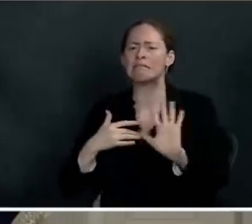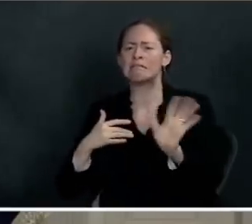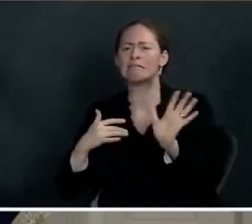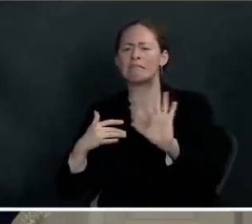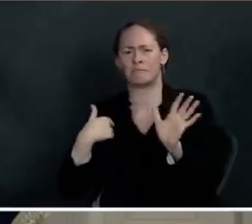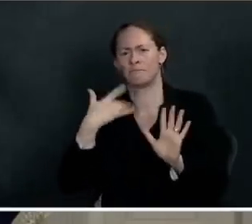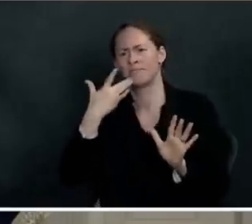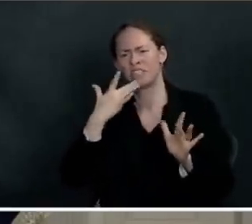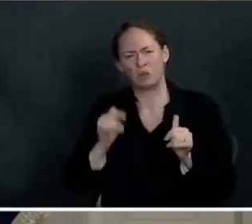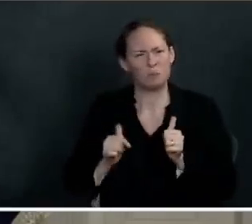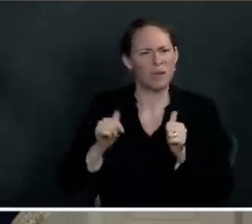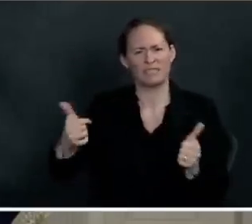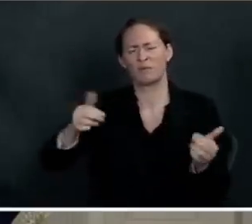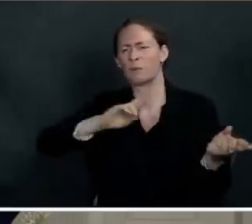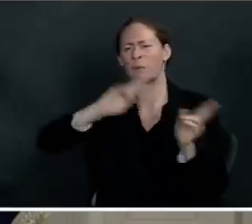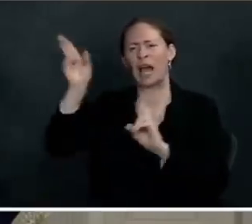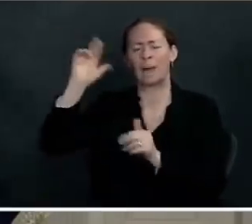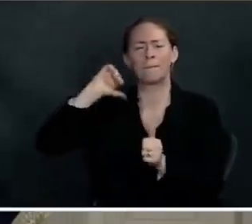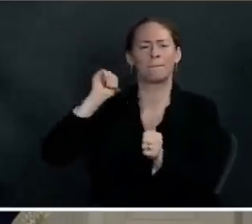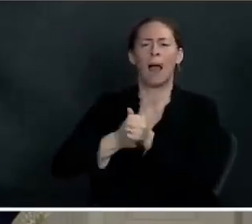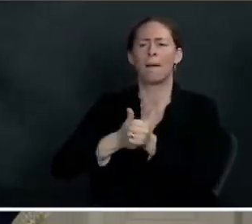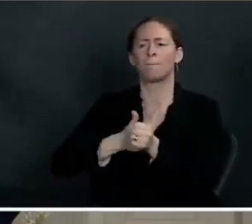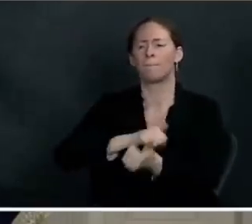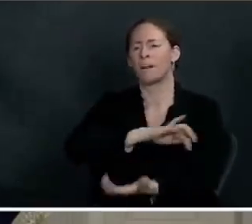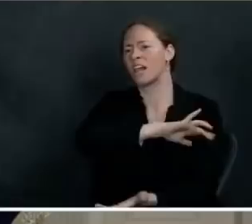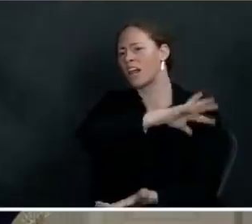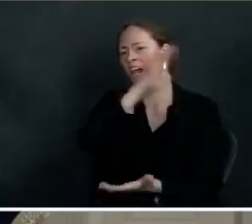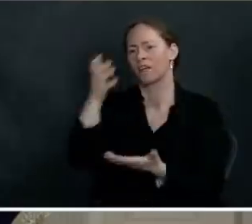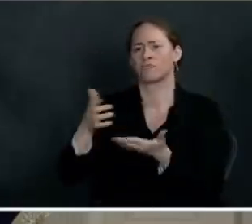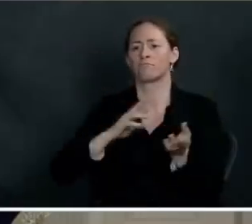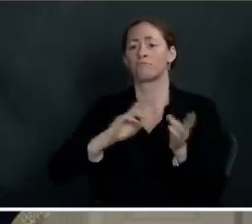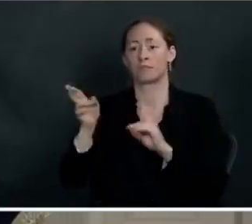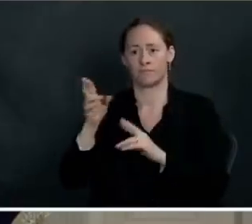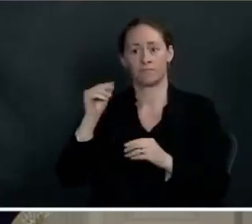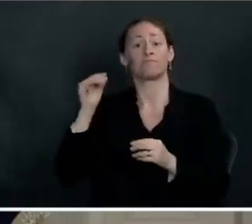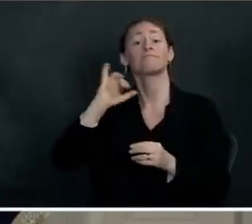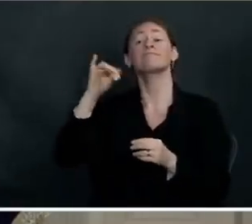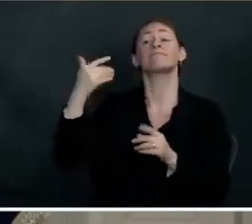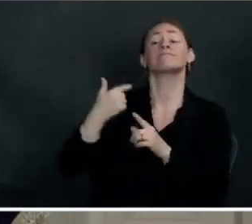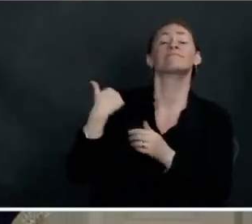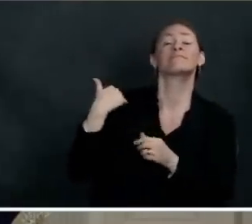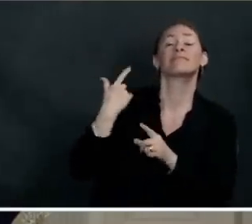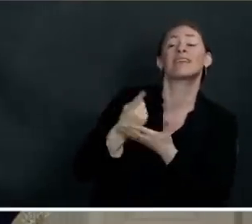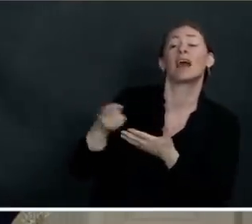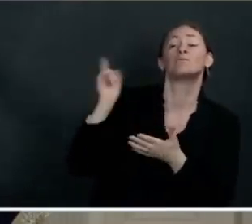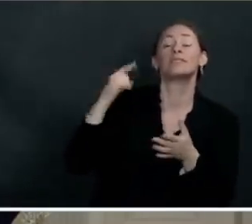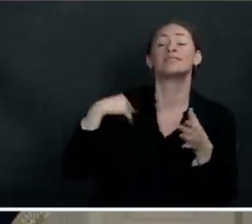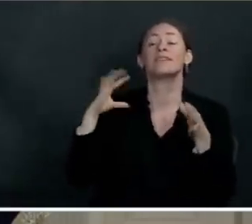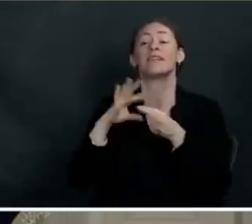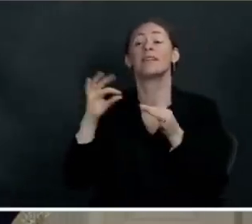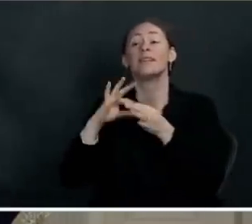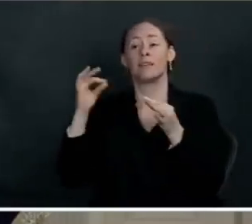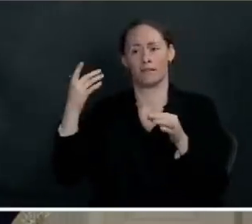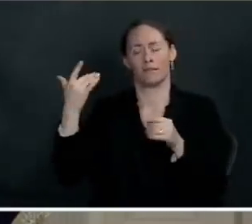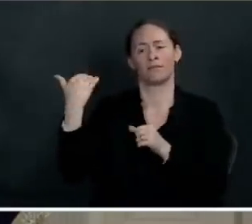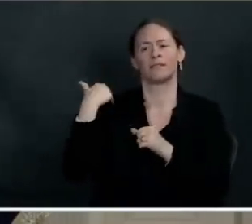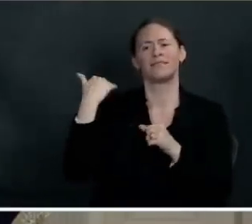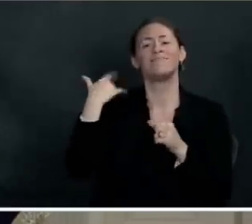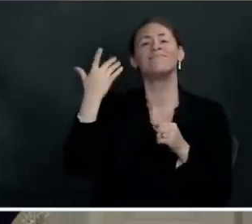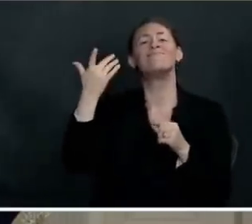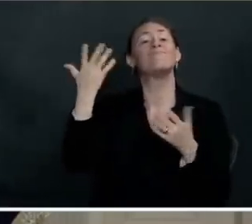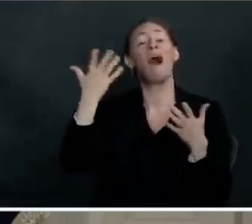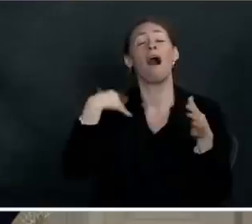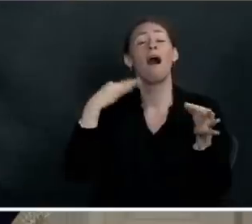supply come on top of the steps we took last week to get more people vaccinated for free, to create more places for them to